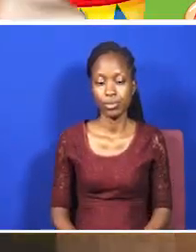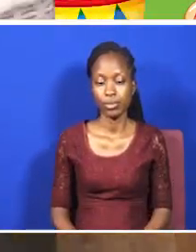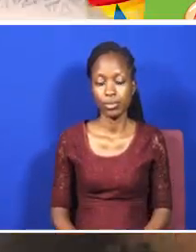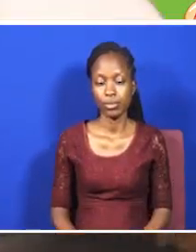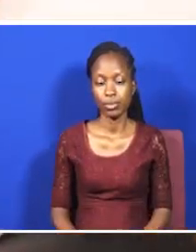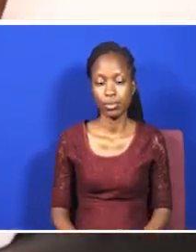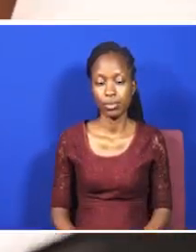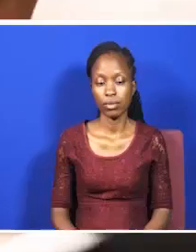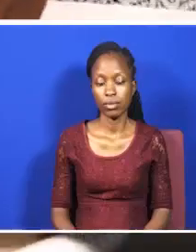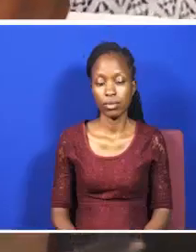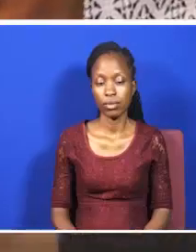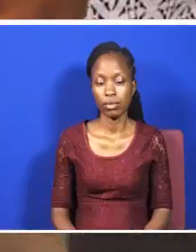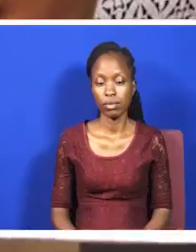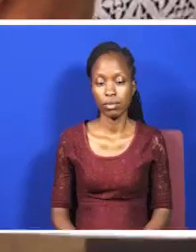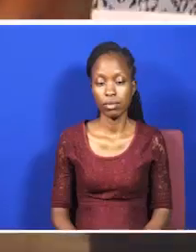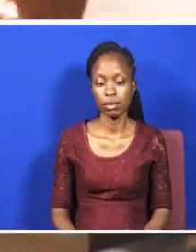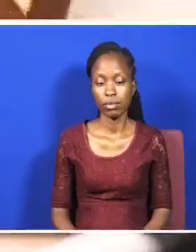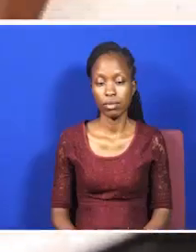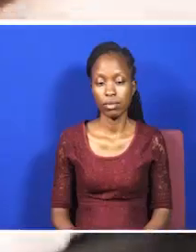folding, we will do it inside,